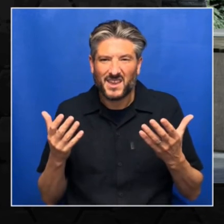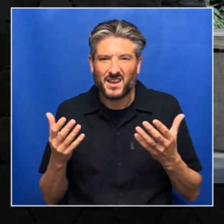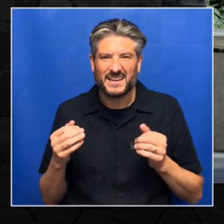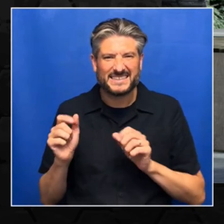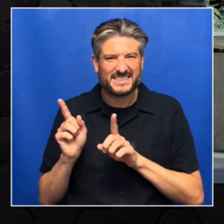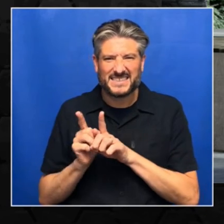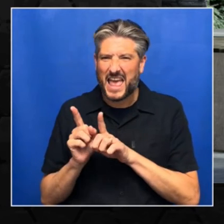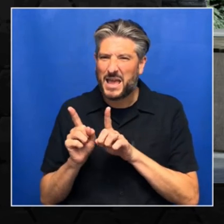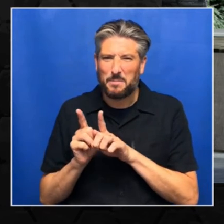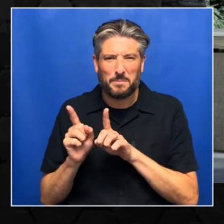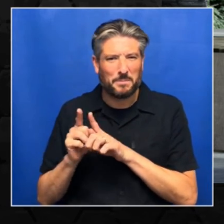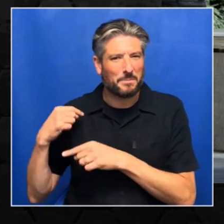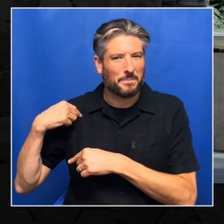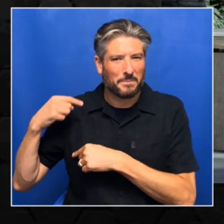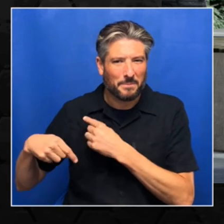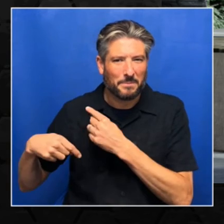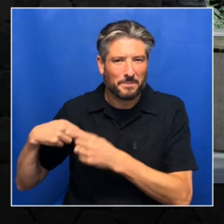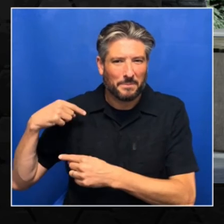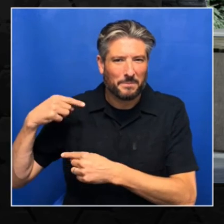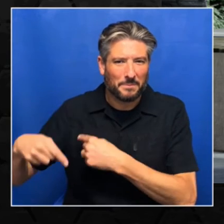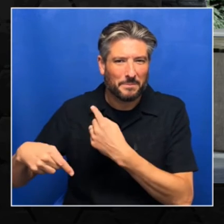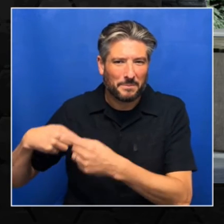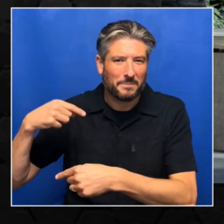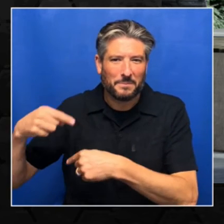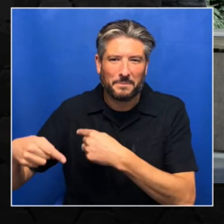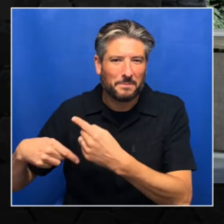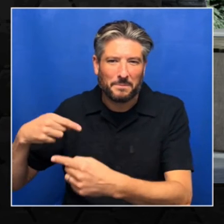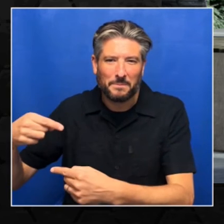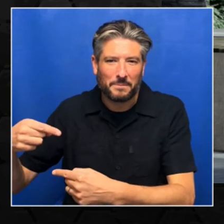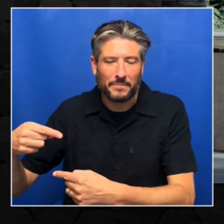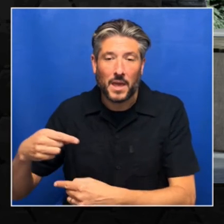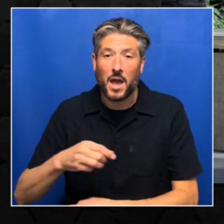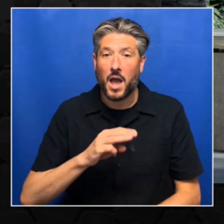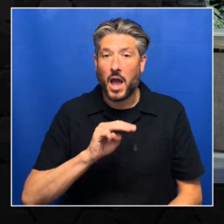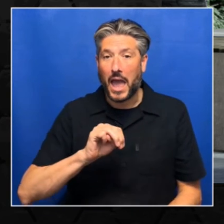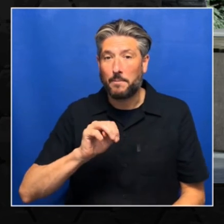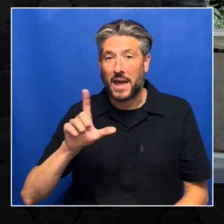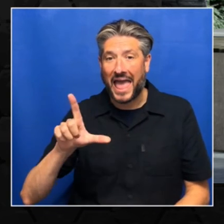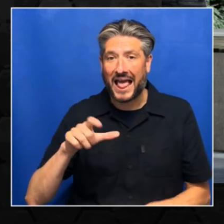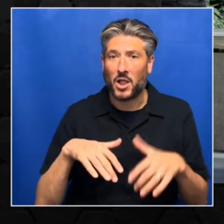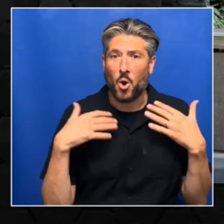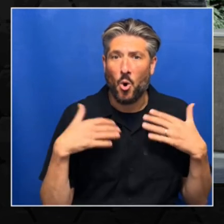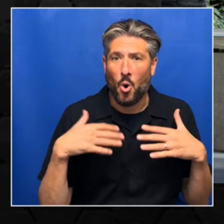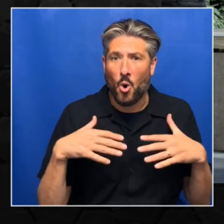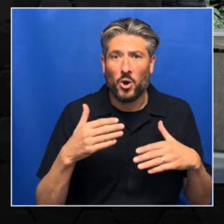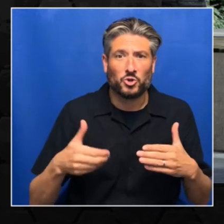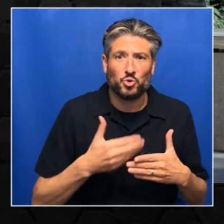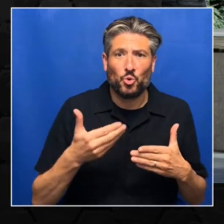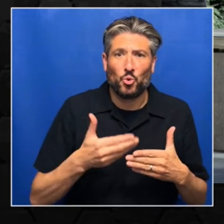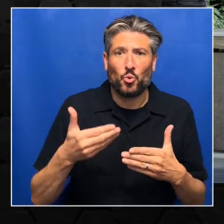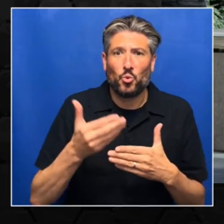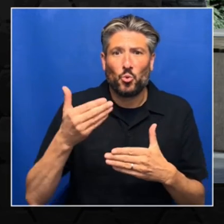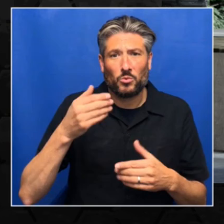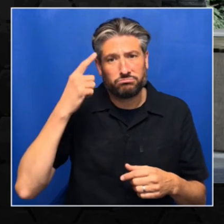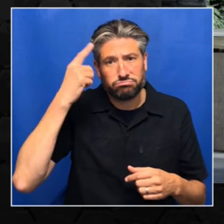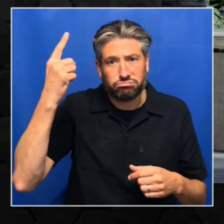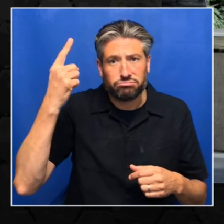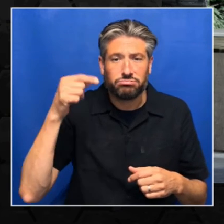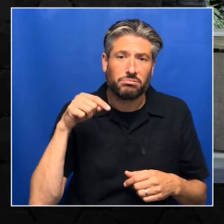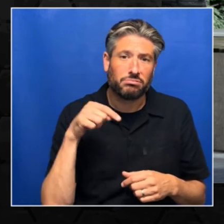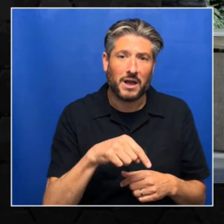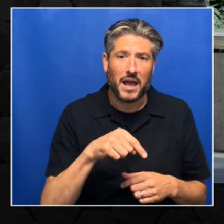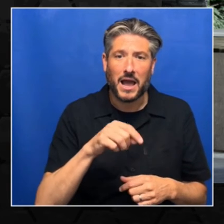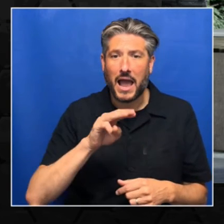AI, you are doing cutting edge. As Amir mentioned, computers, they start to produce pictures. They can write music. They can write